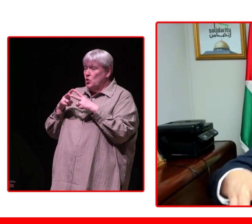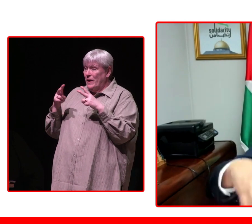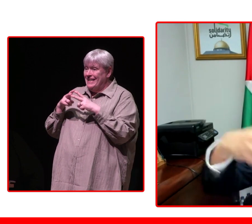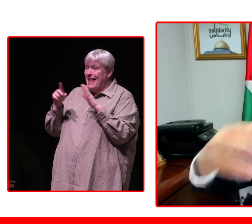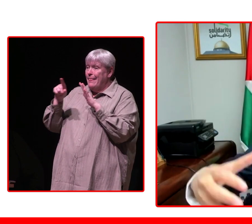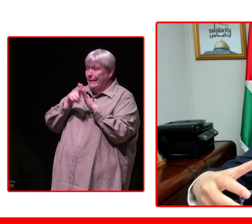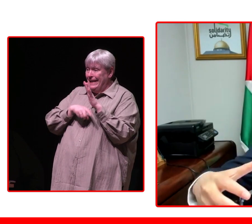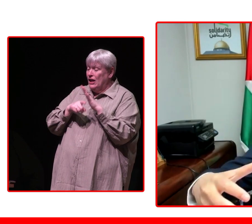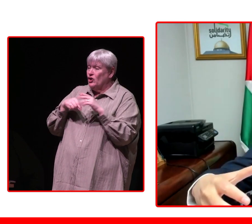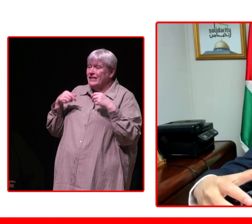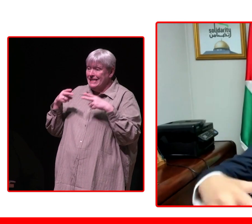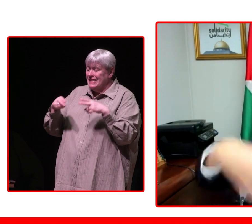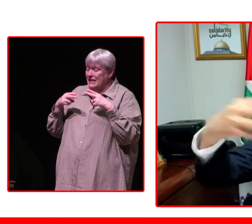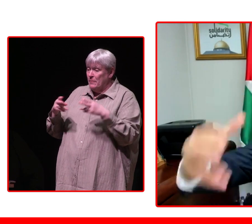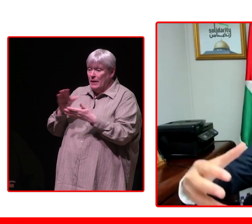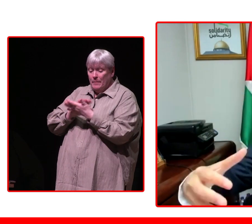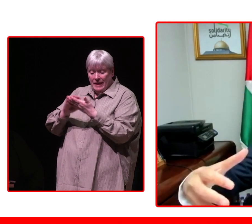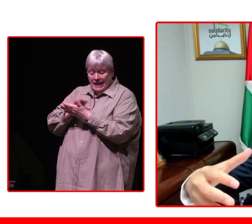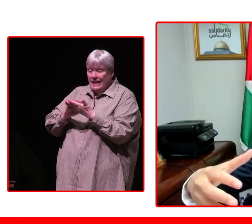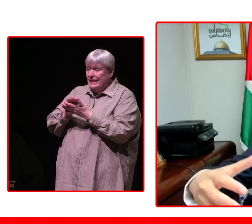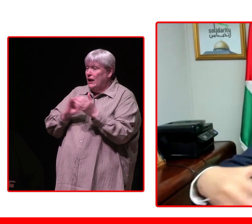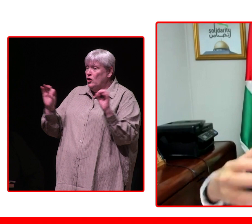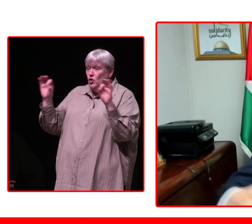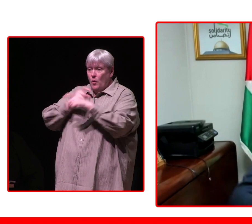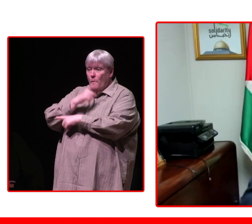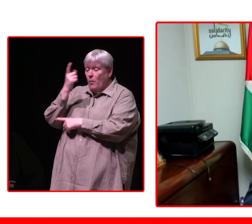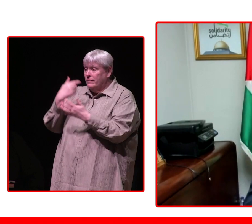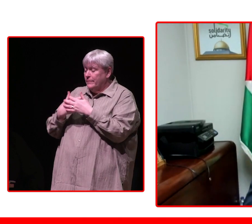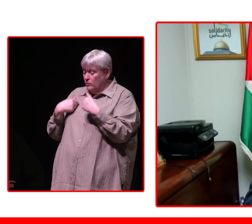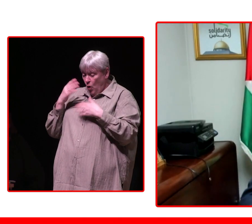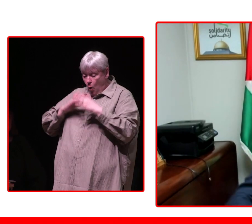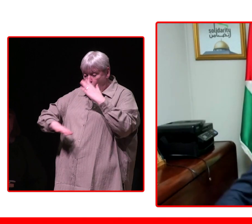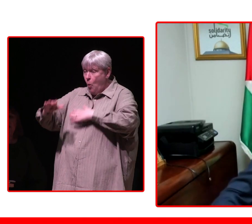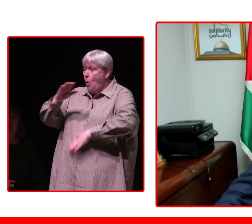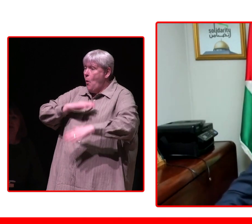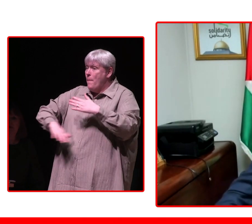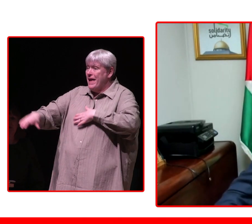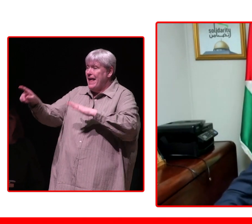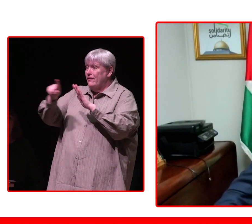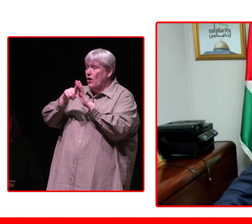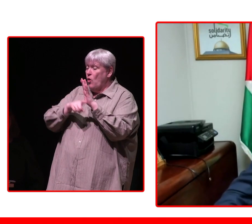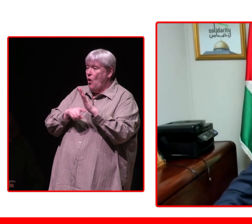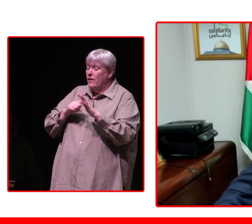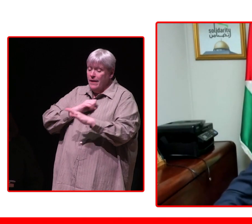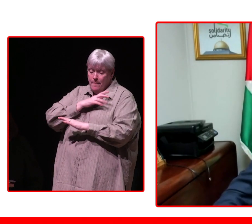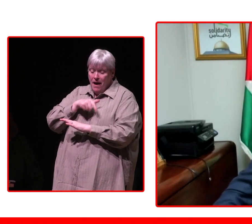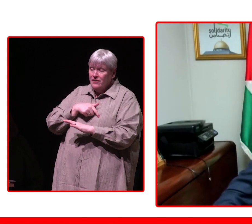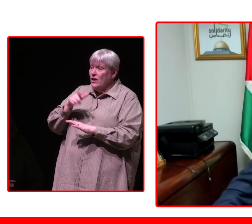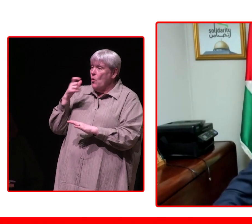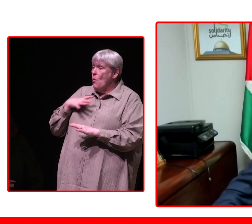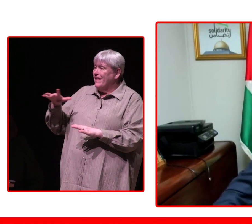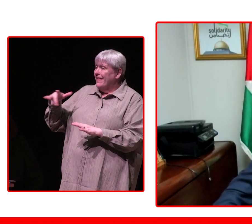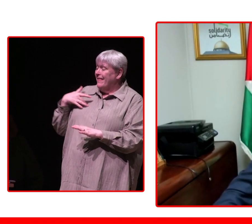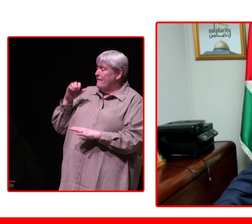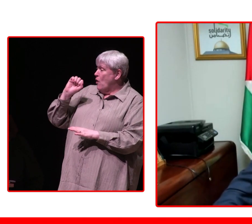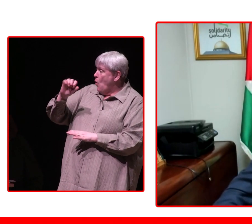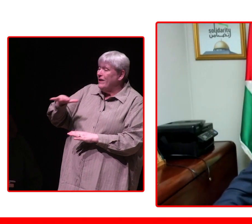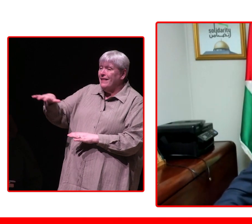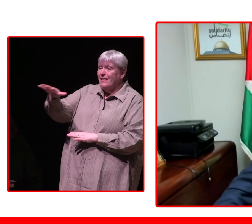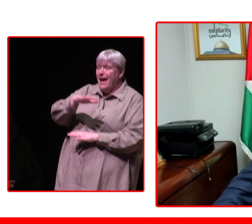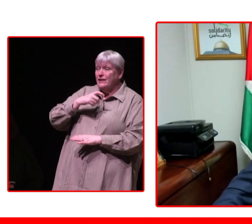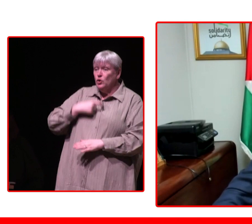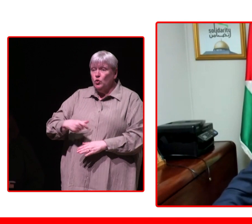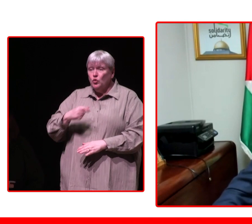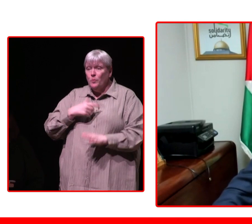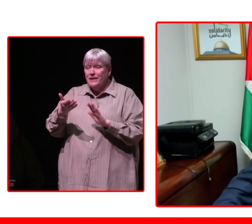occupied territory more rights, different rights, than the Palestinians living on their own land. This, as human rights organizations